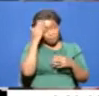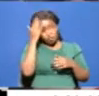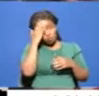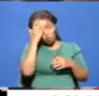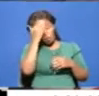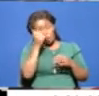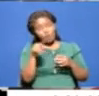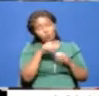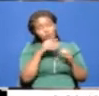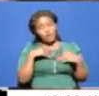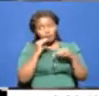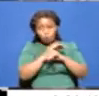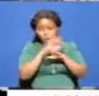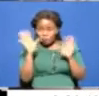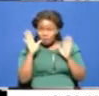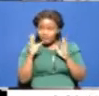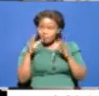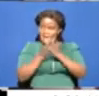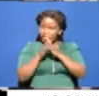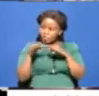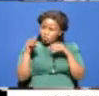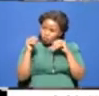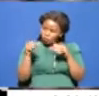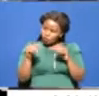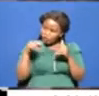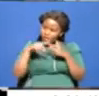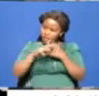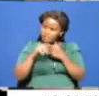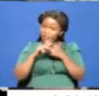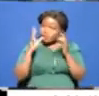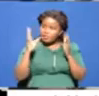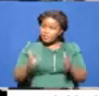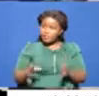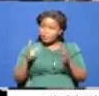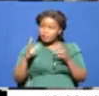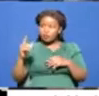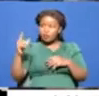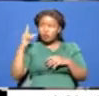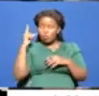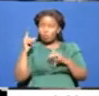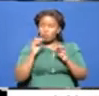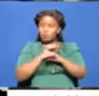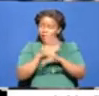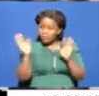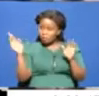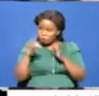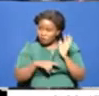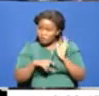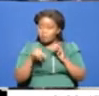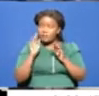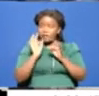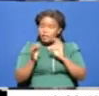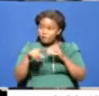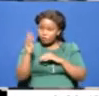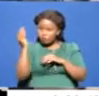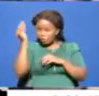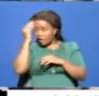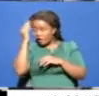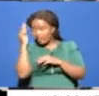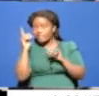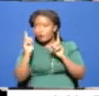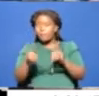competency. Again, it is by law that, you know, to practice engineering, you've got to be registered by the Engineers Board of